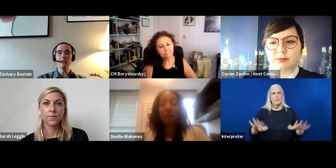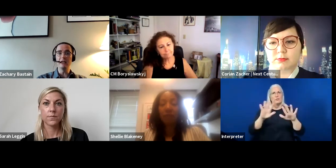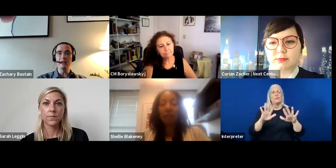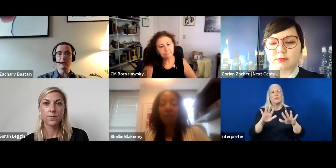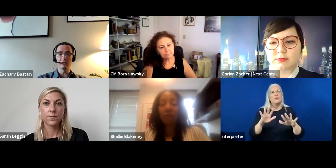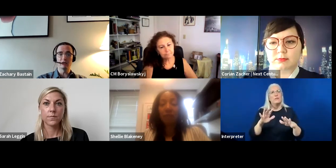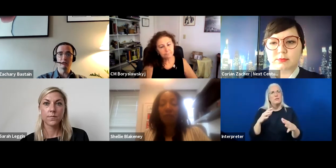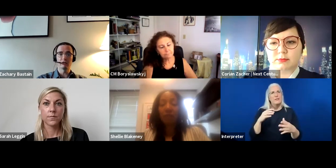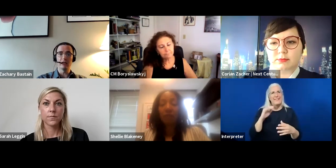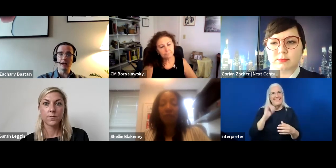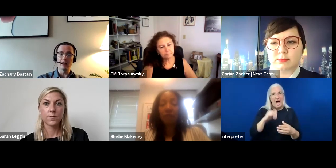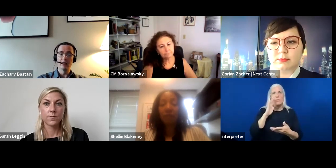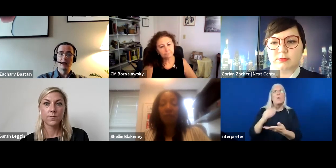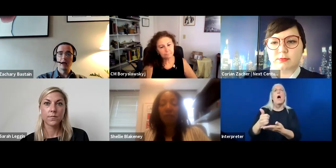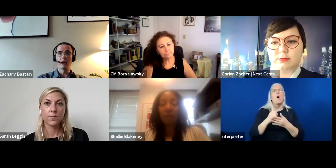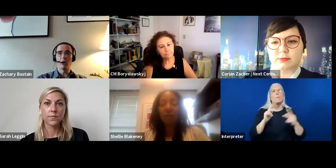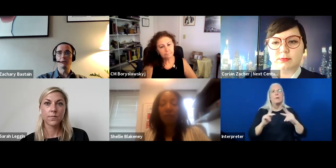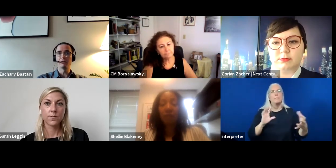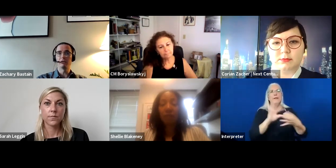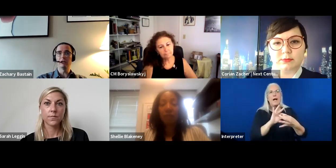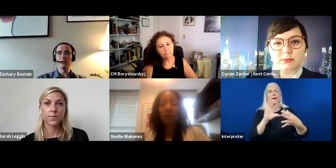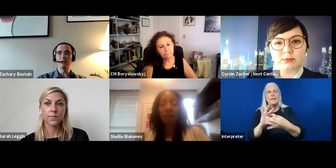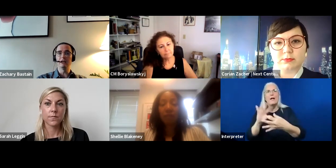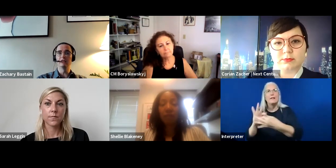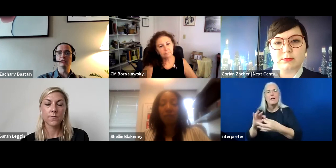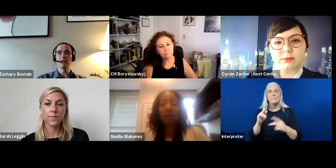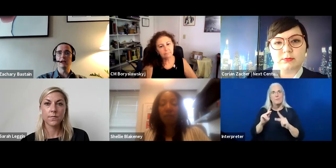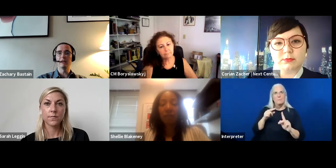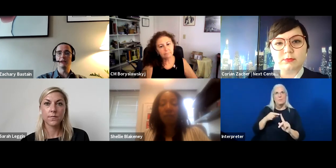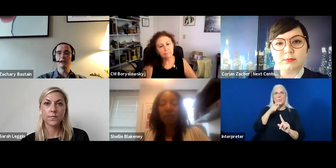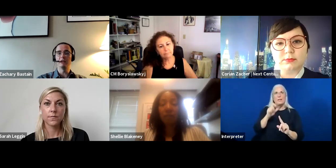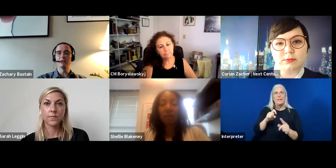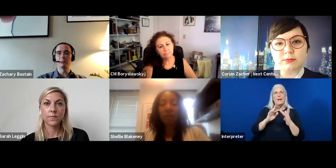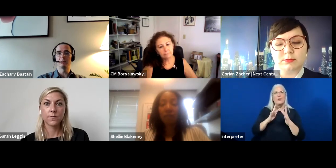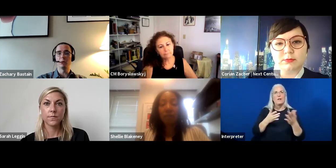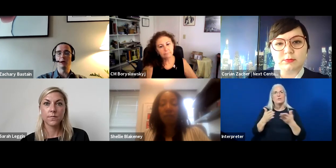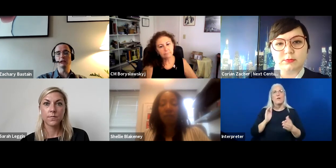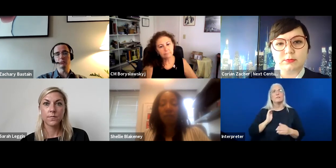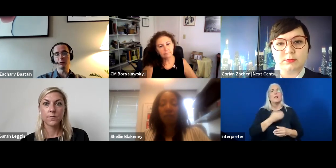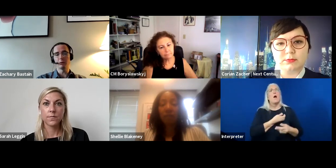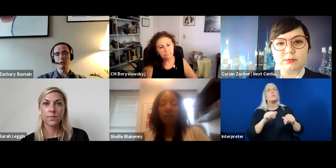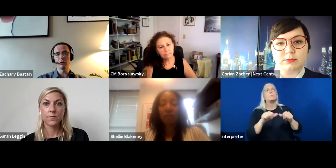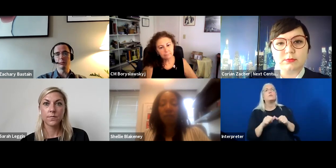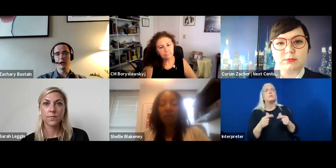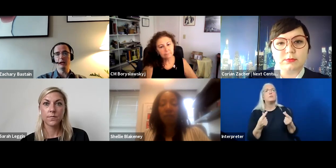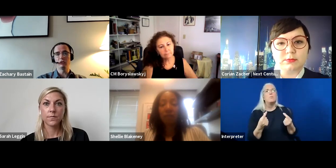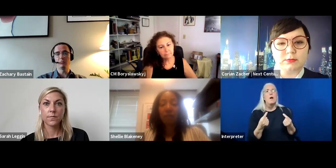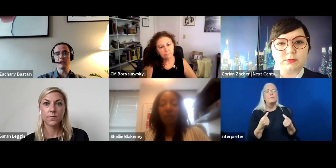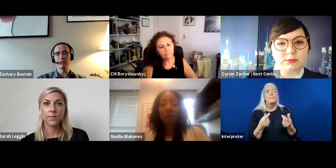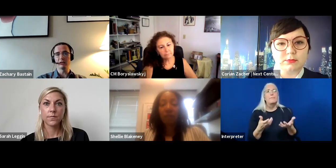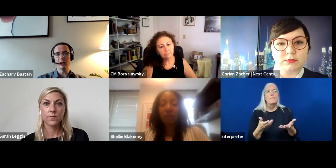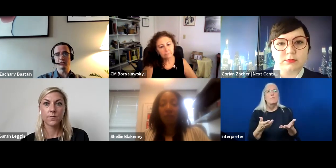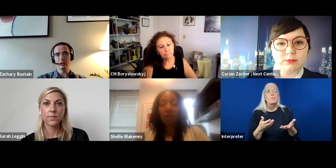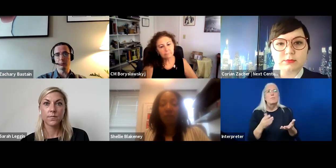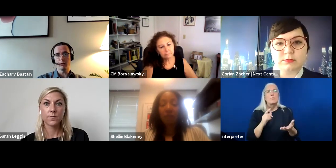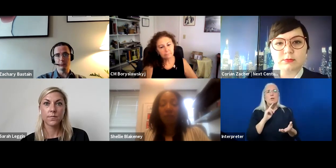who need internet service can get it. And our position is that the way that this benefit should apply, it should be